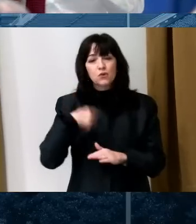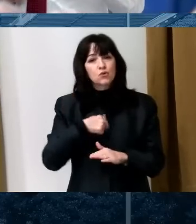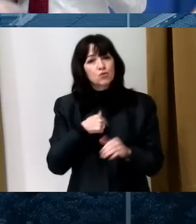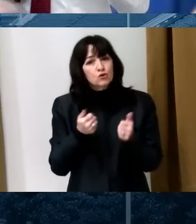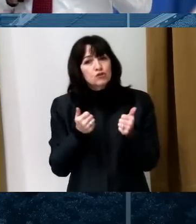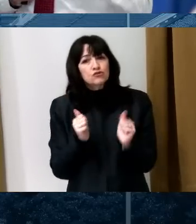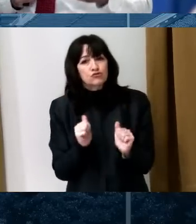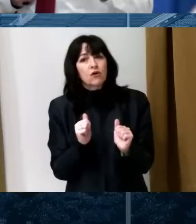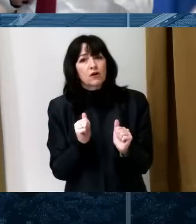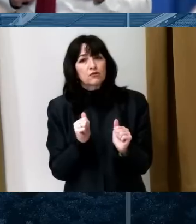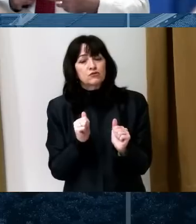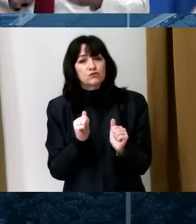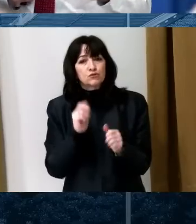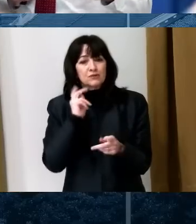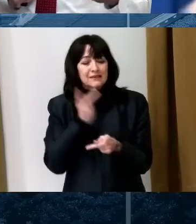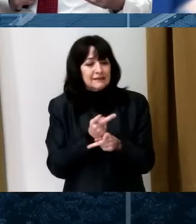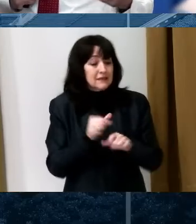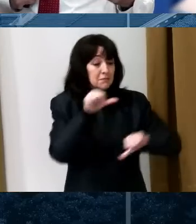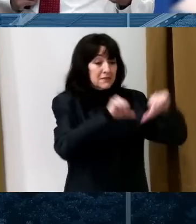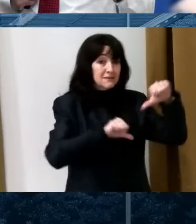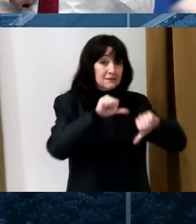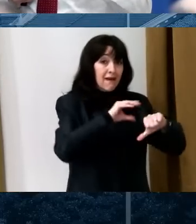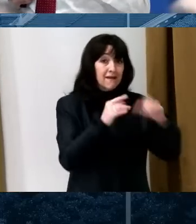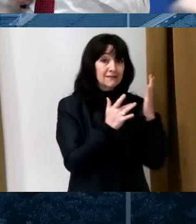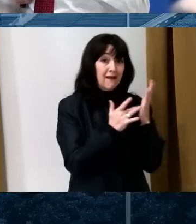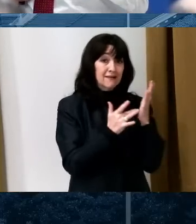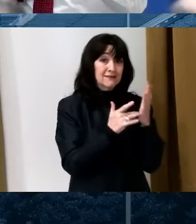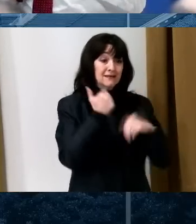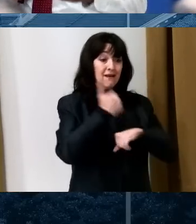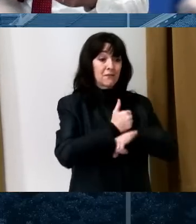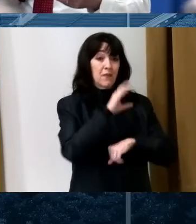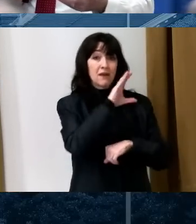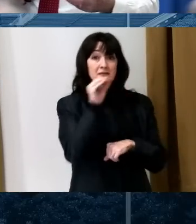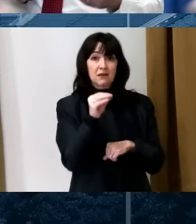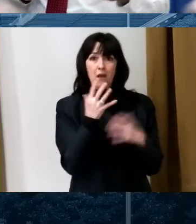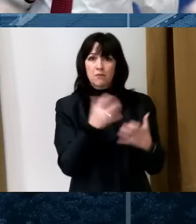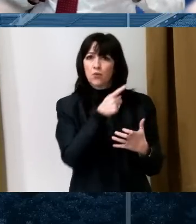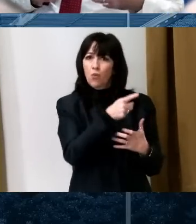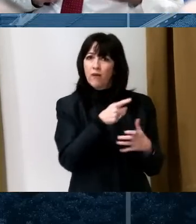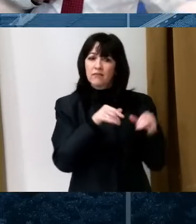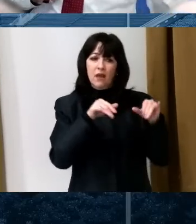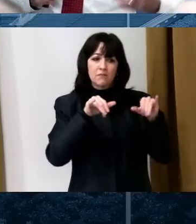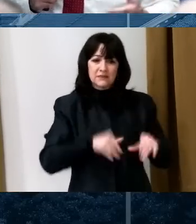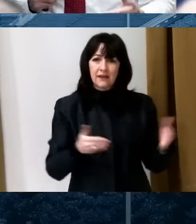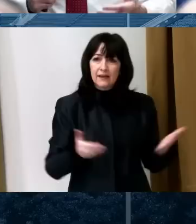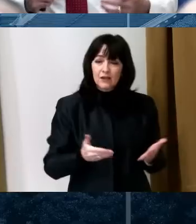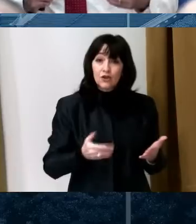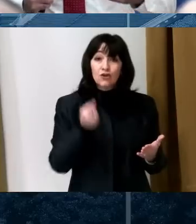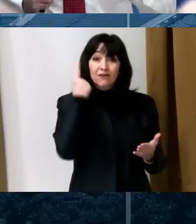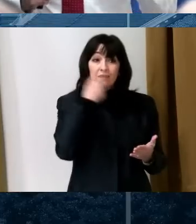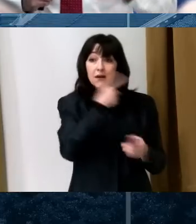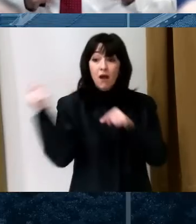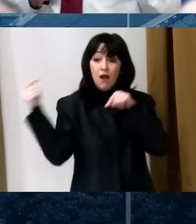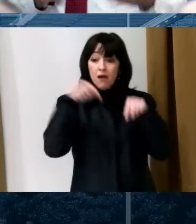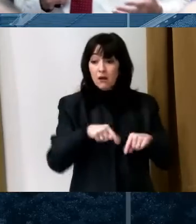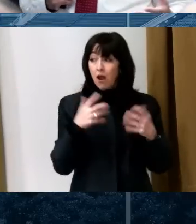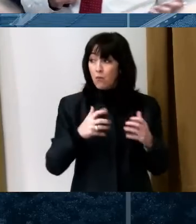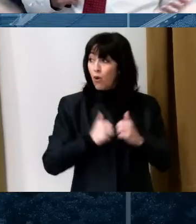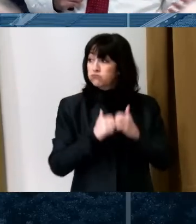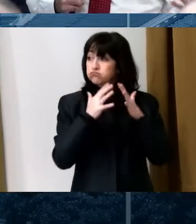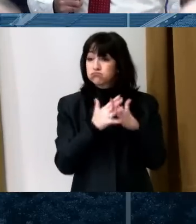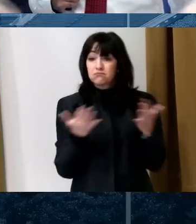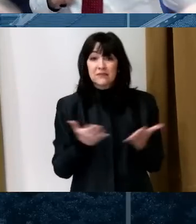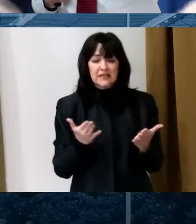keep science and tech-based companies that need additional lab space as they grow, to grow here